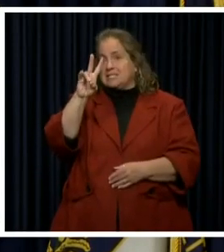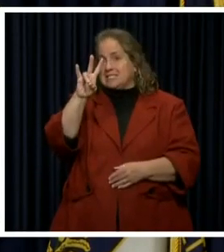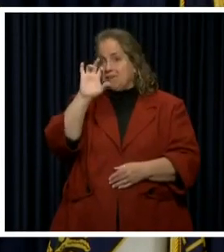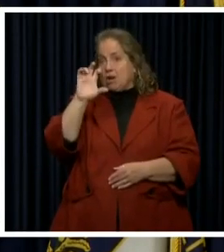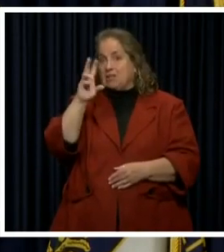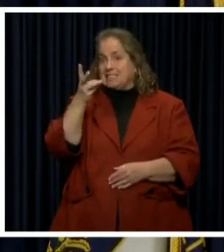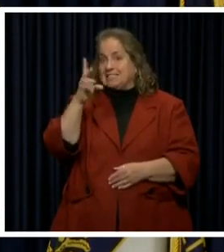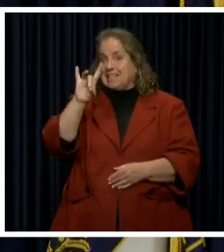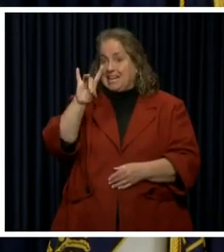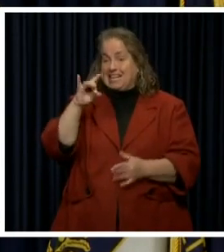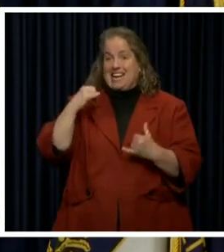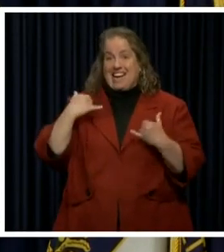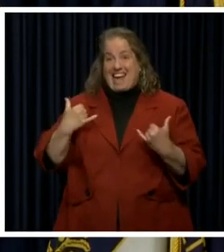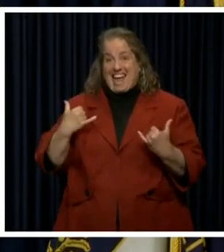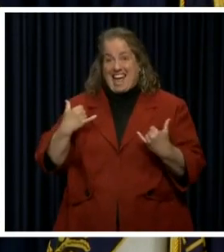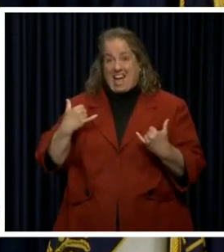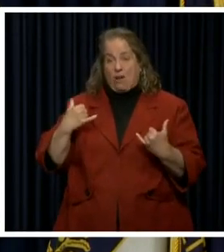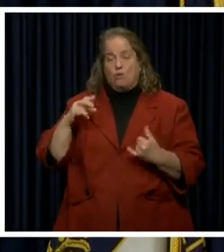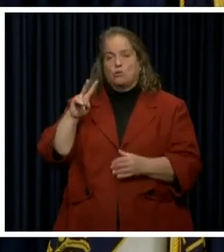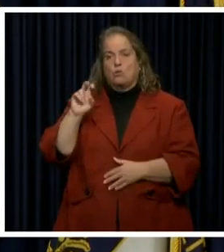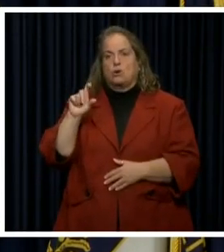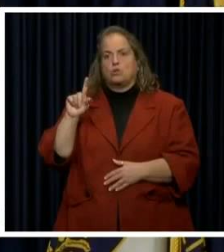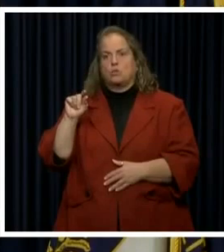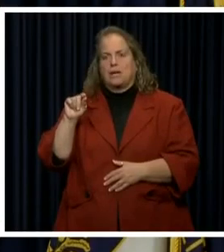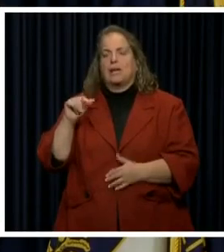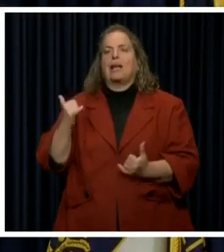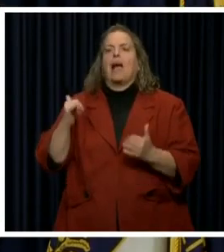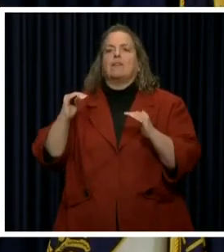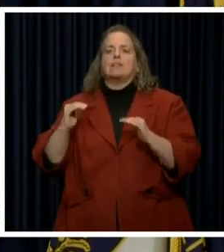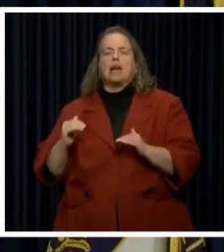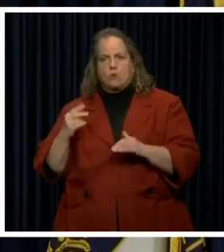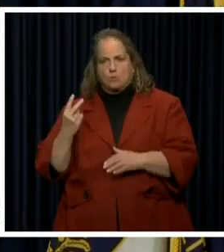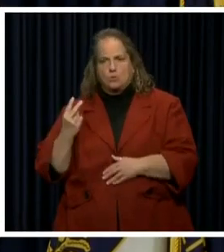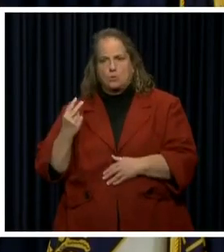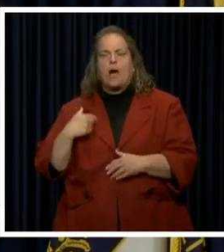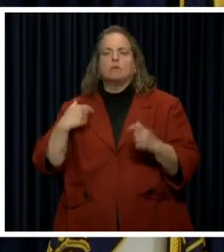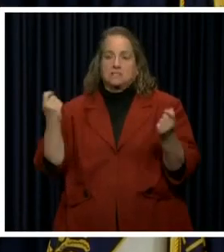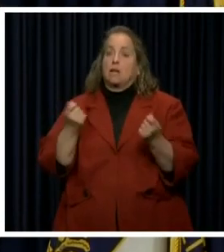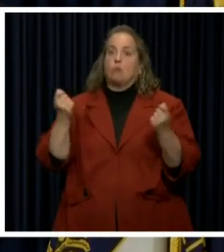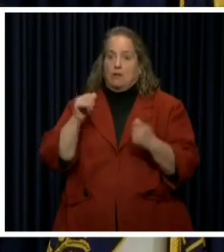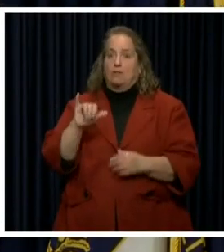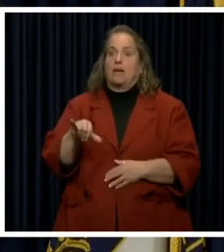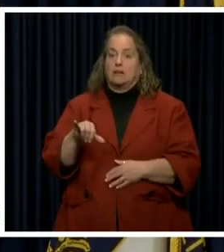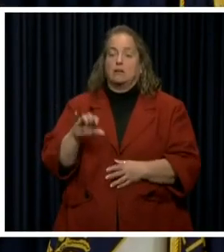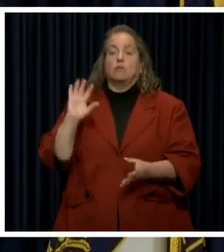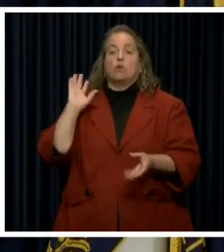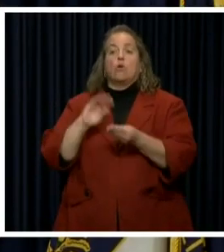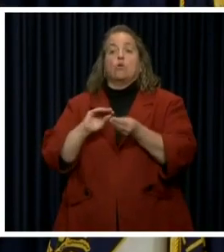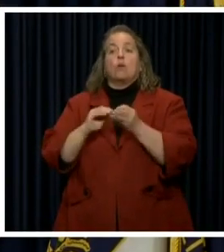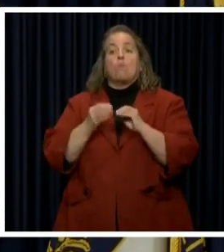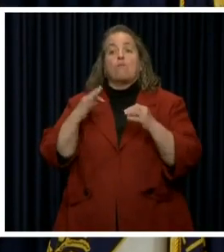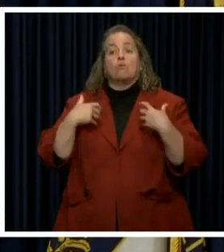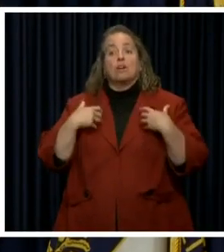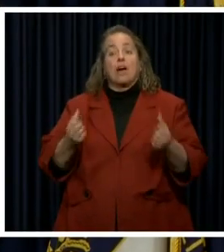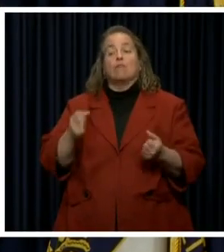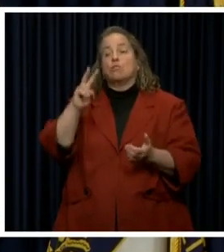Currently, 220. That's down 2. I'll celebrate that. That's down 2. And total number of recovered,